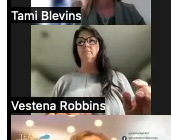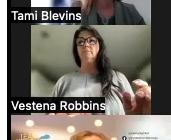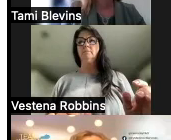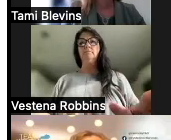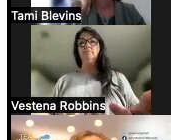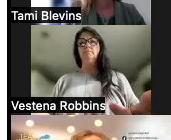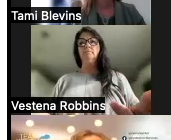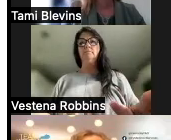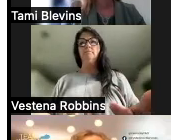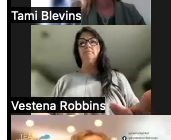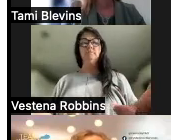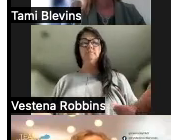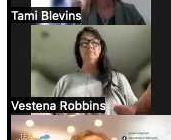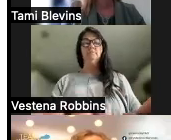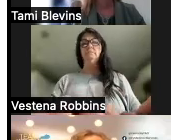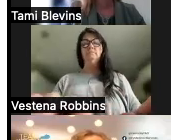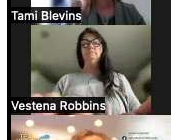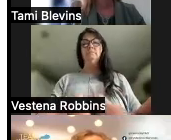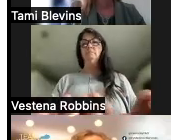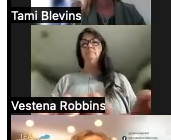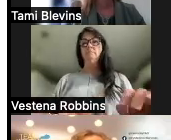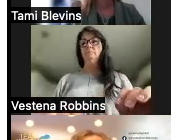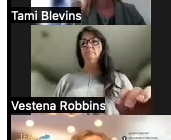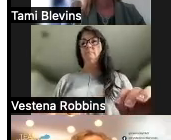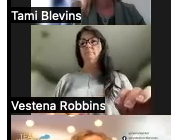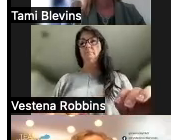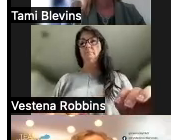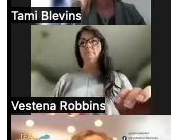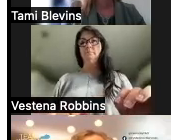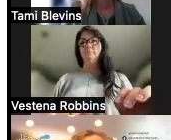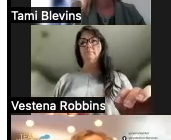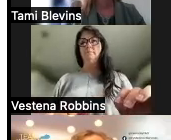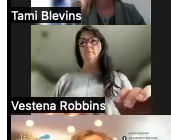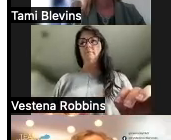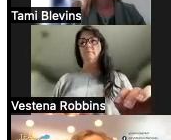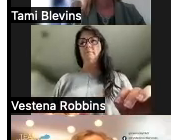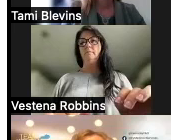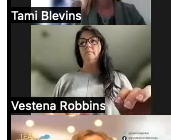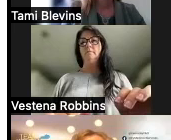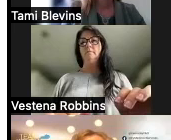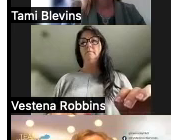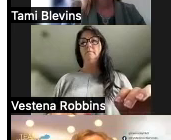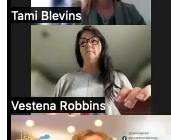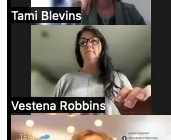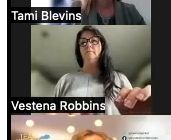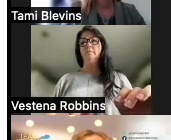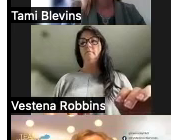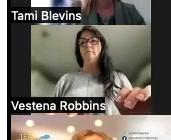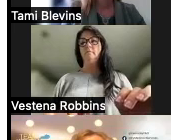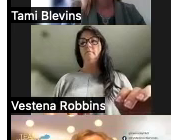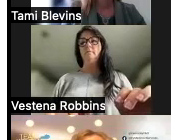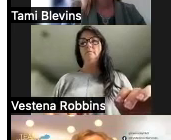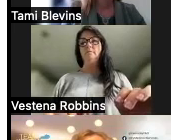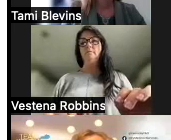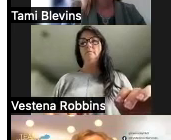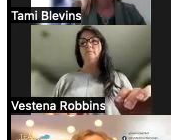therapy, high-fidelity wraparound, managing and adapting practice, attachment and biobehavioral catch-up, racial trauma therapy